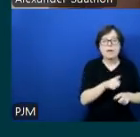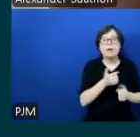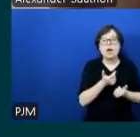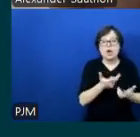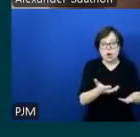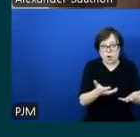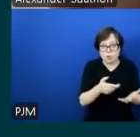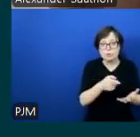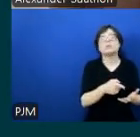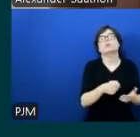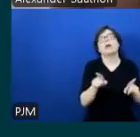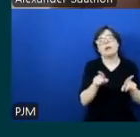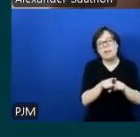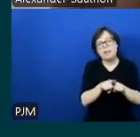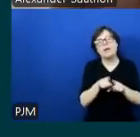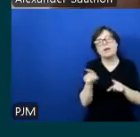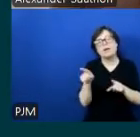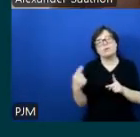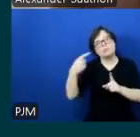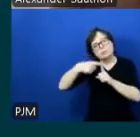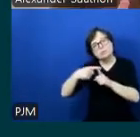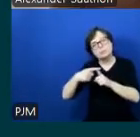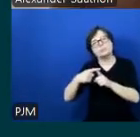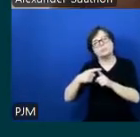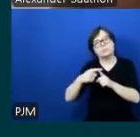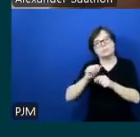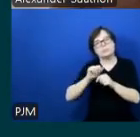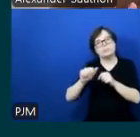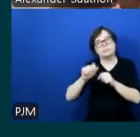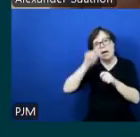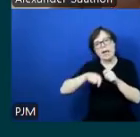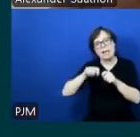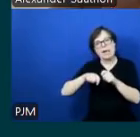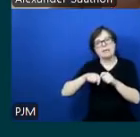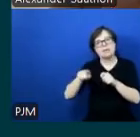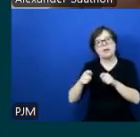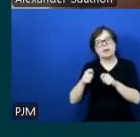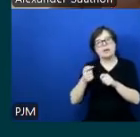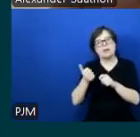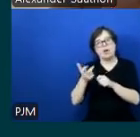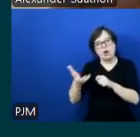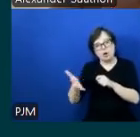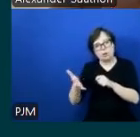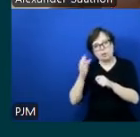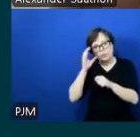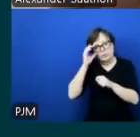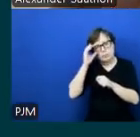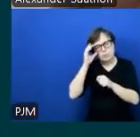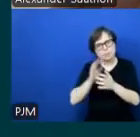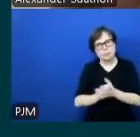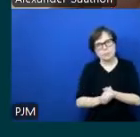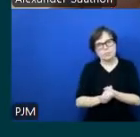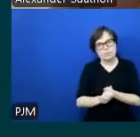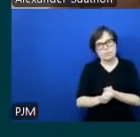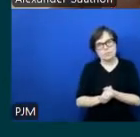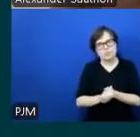assessment. So that means that you can then measure or evaluate the condition of the trees,